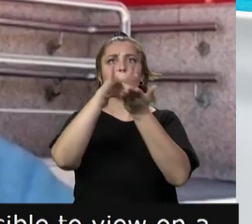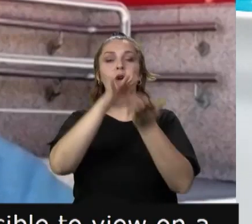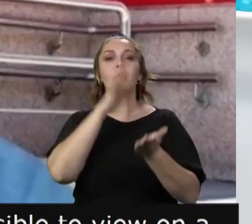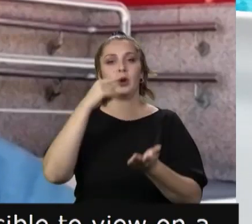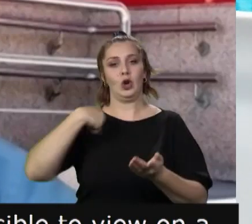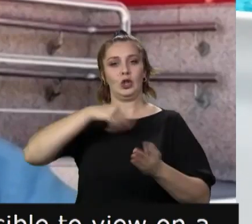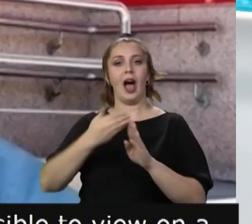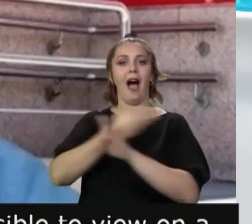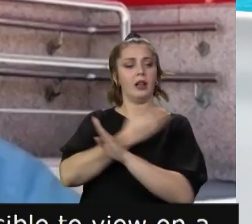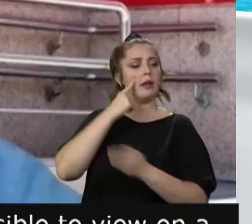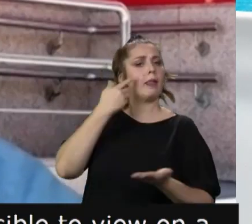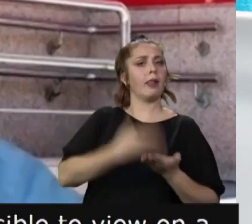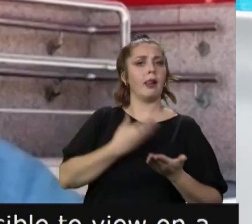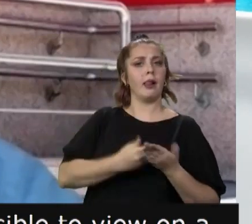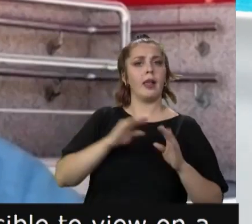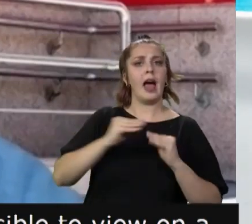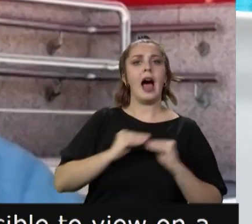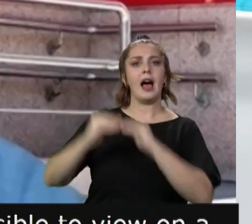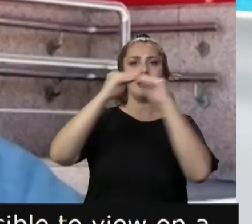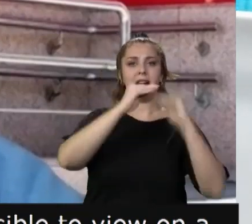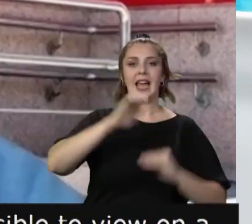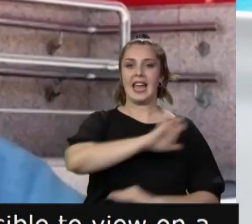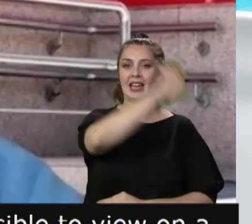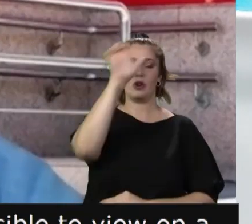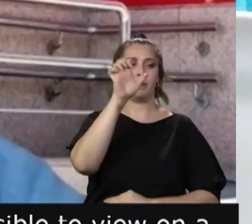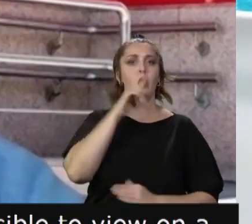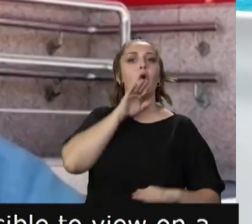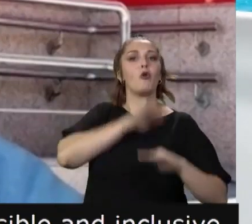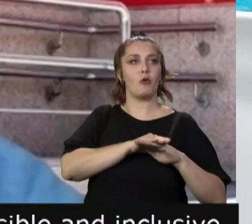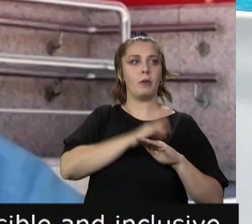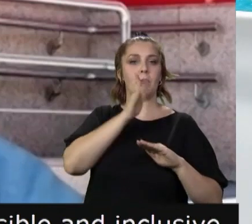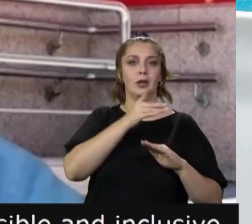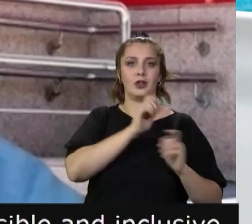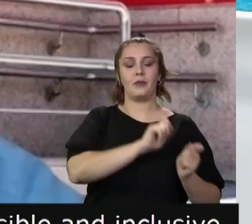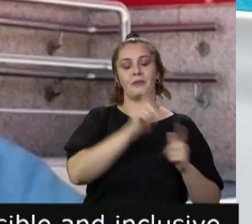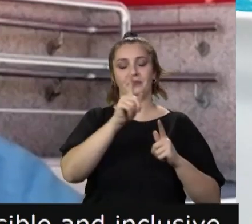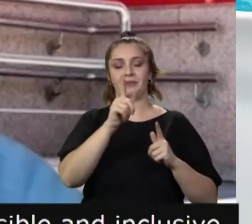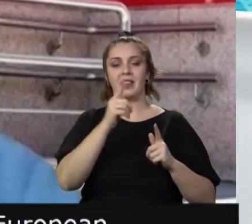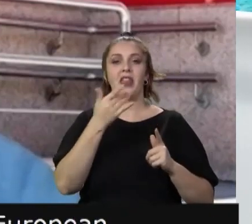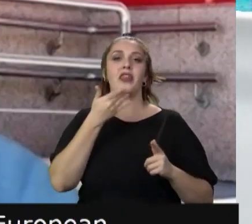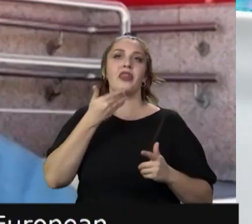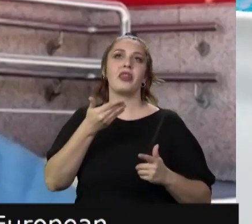after having checked whether they comply with European accessibility standards.